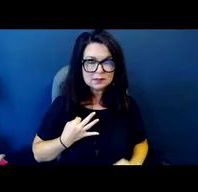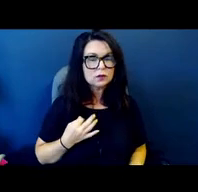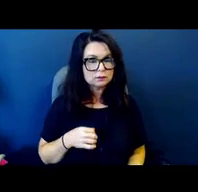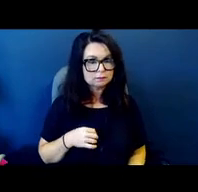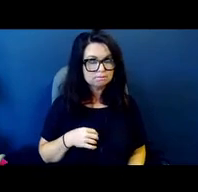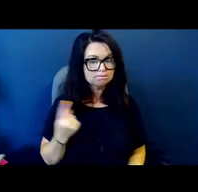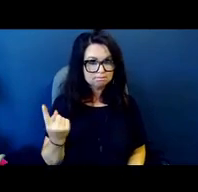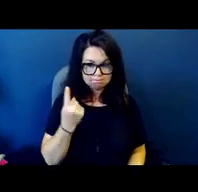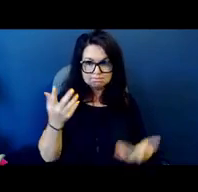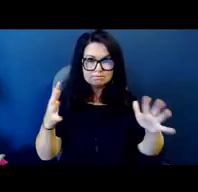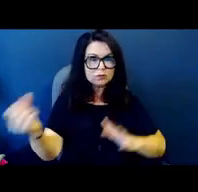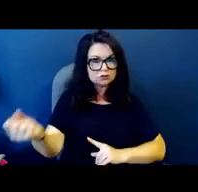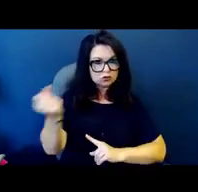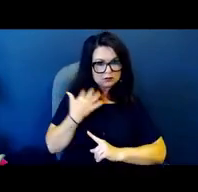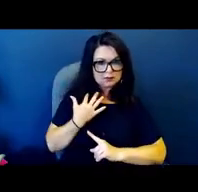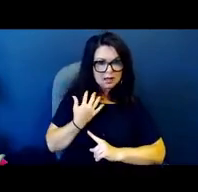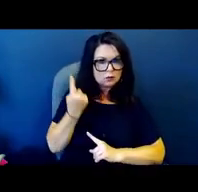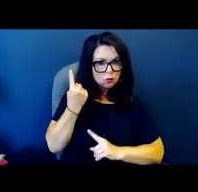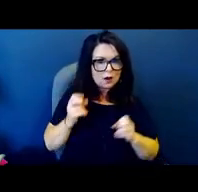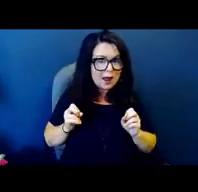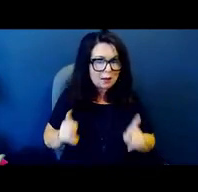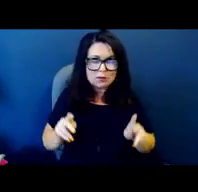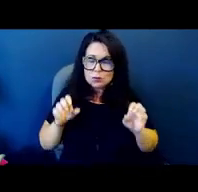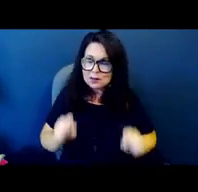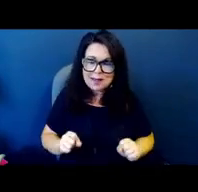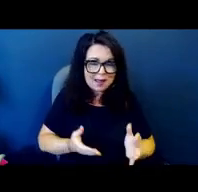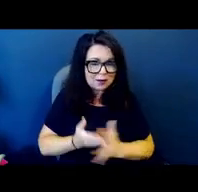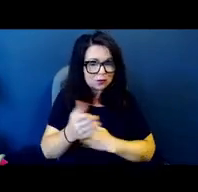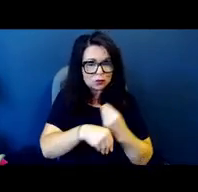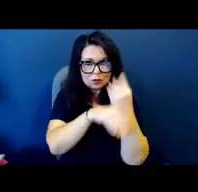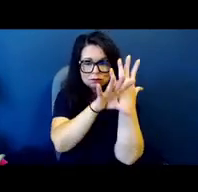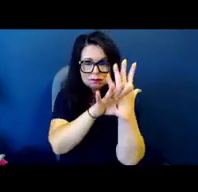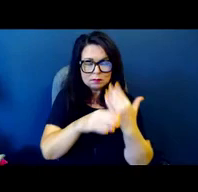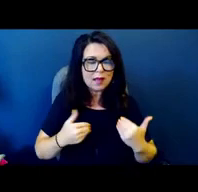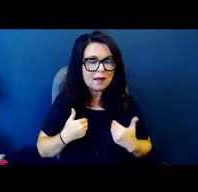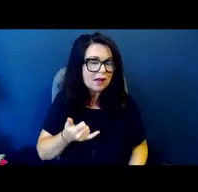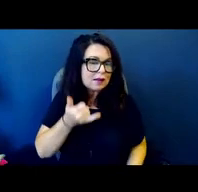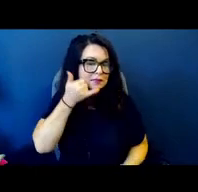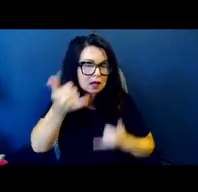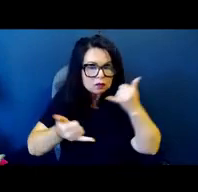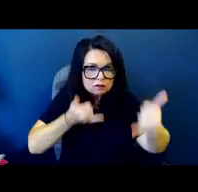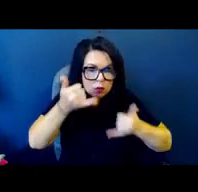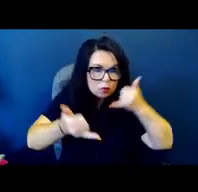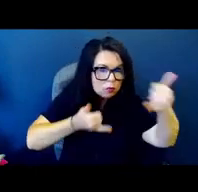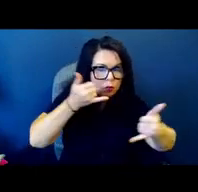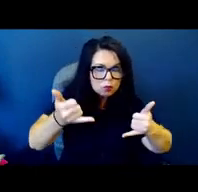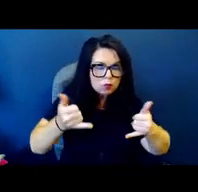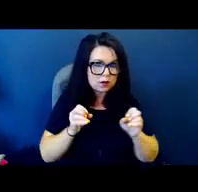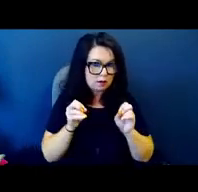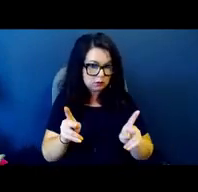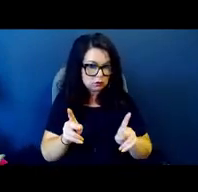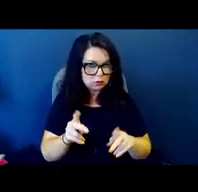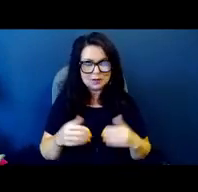can still do those things virtually. There are phone banking opportunities. There are plenty of opportunities